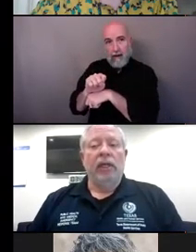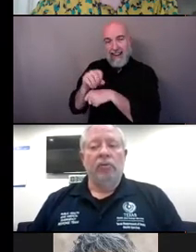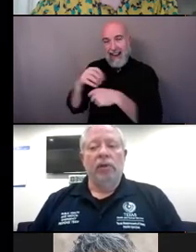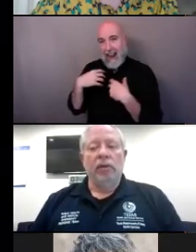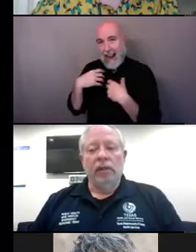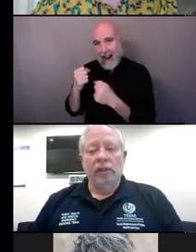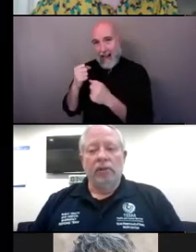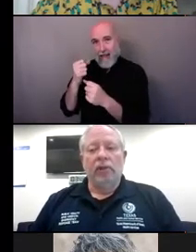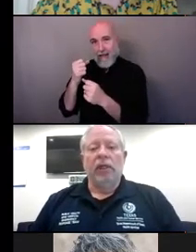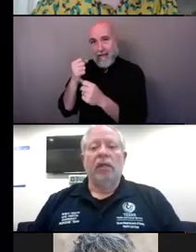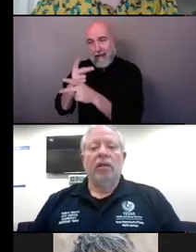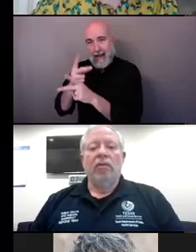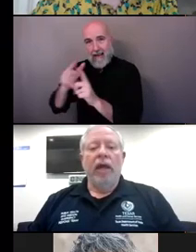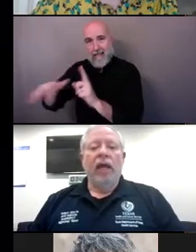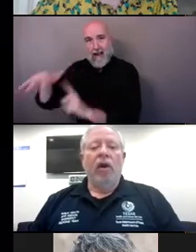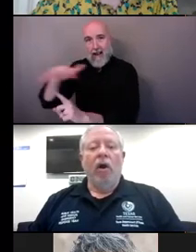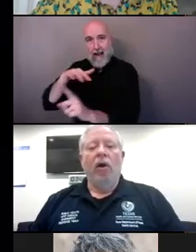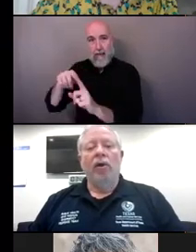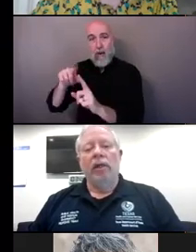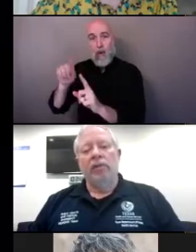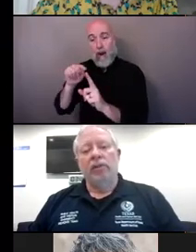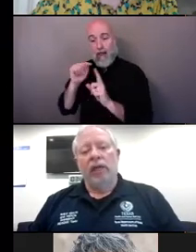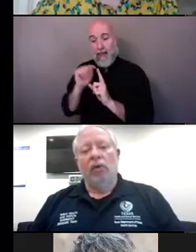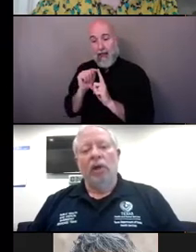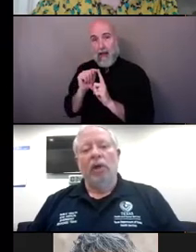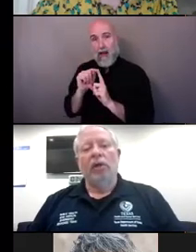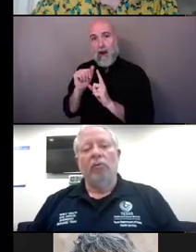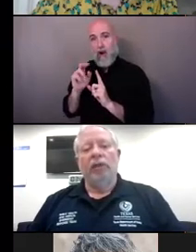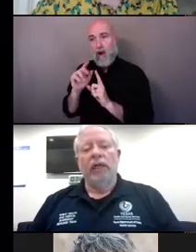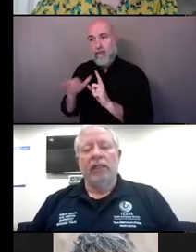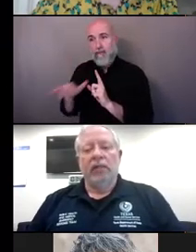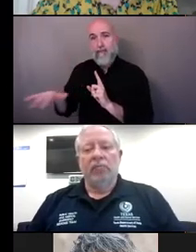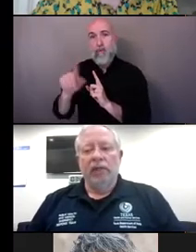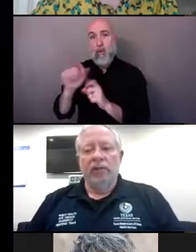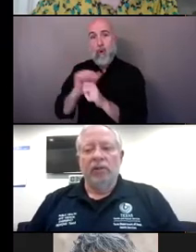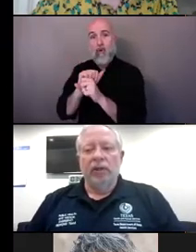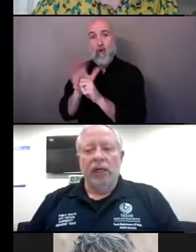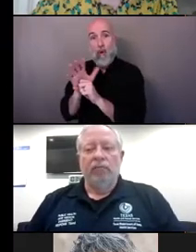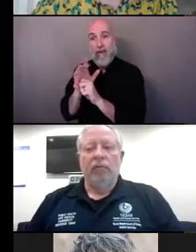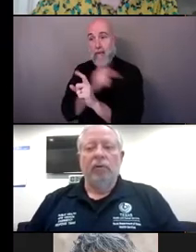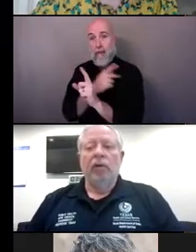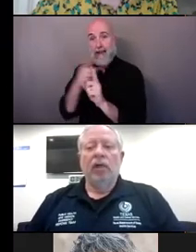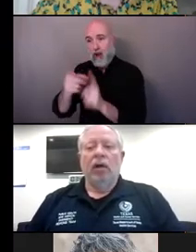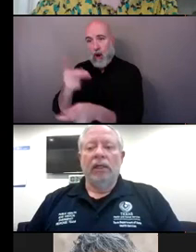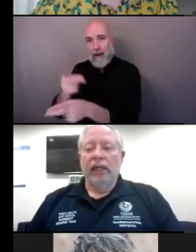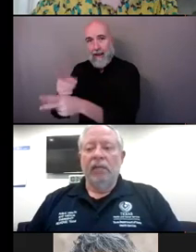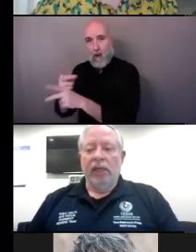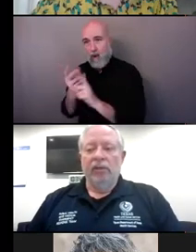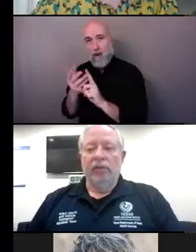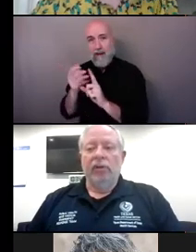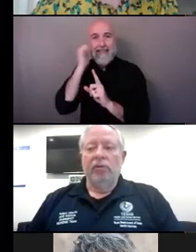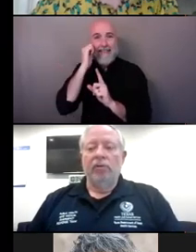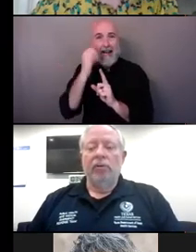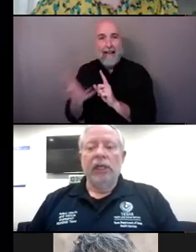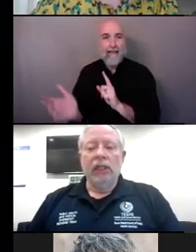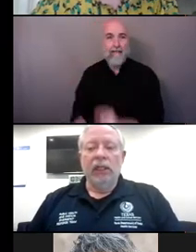healthcare settings where essentially they are in a setting where COVID-19 patients are cared for on a daily